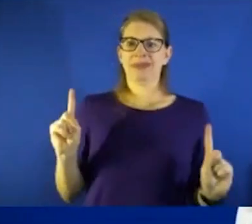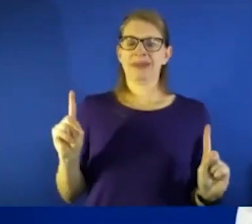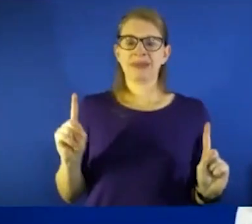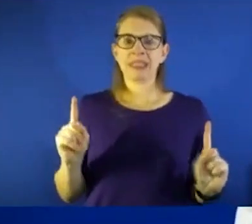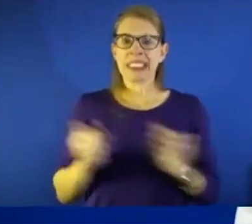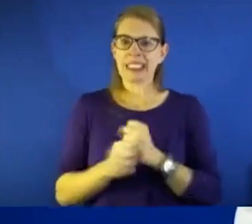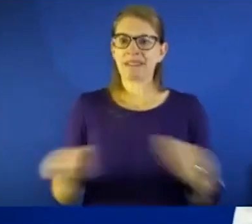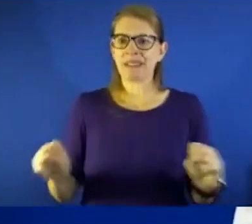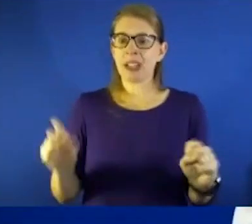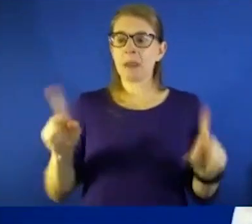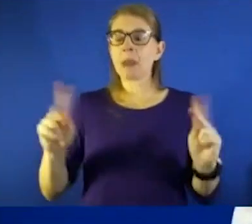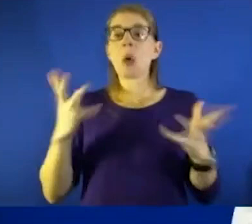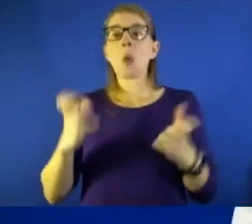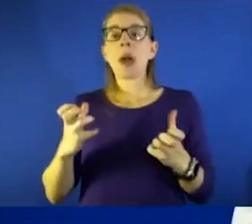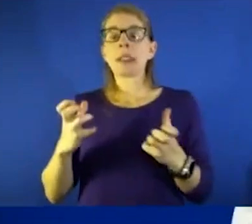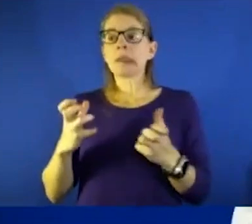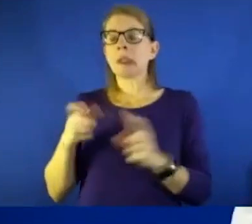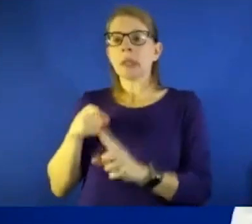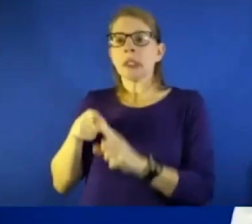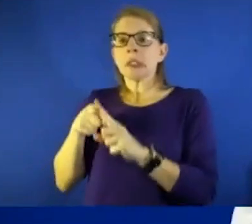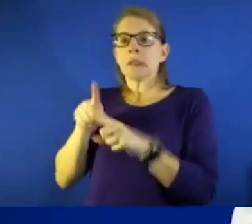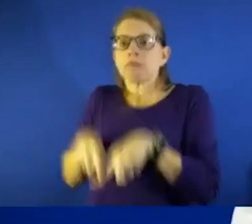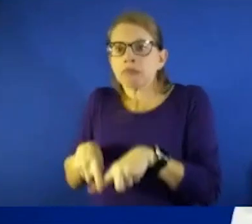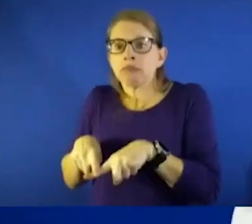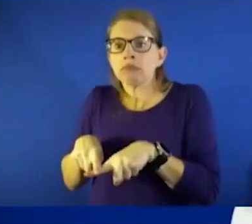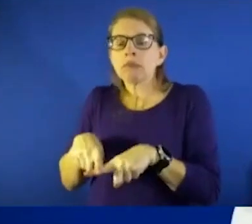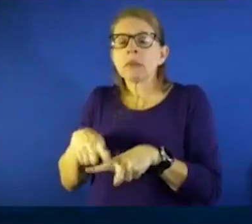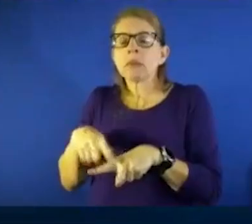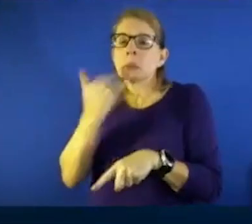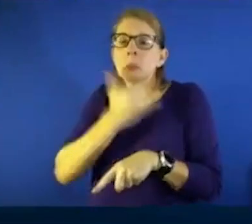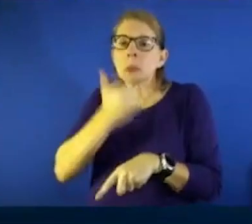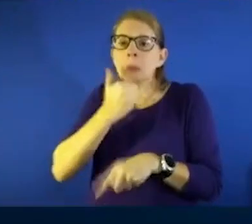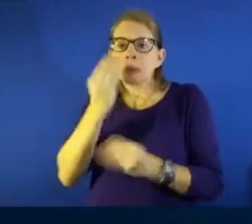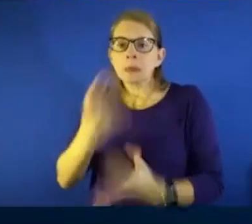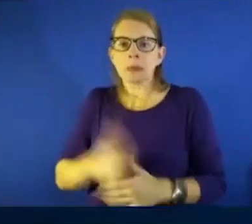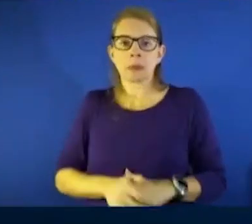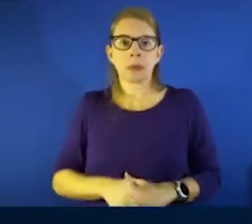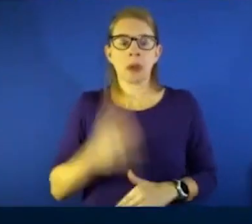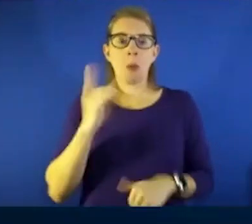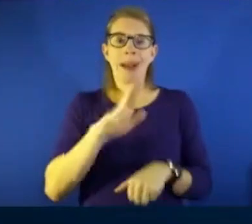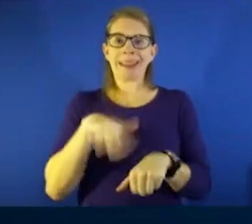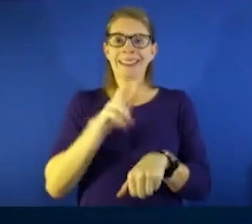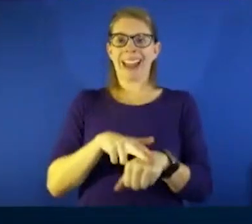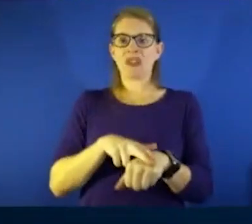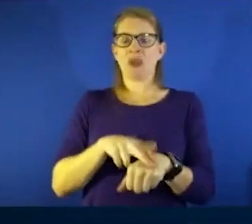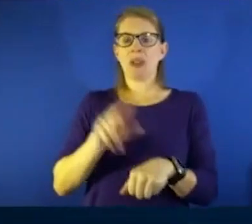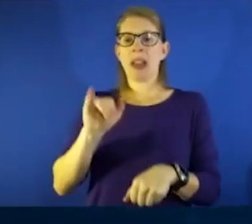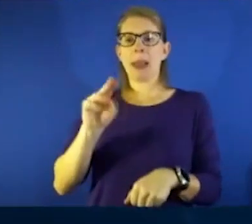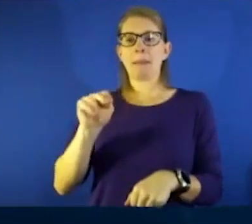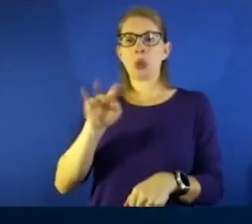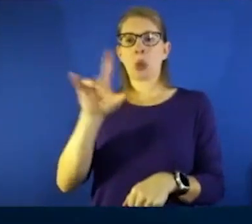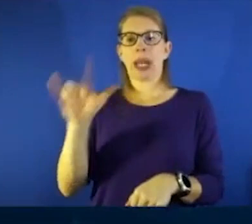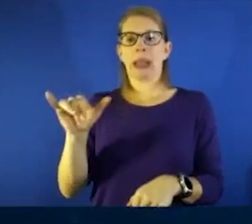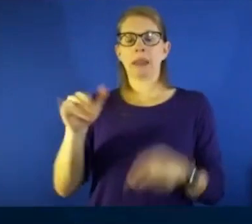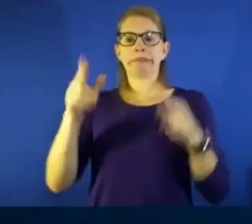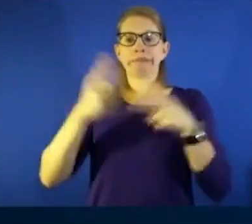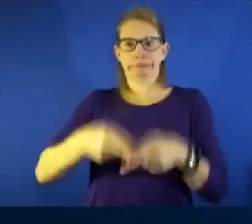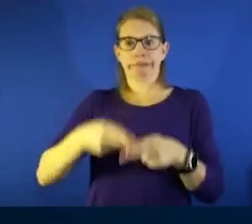to cling to false information. Why isn't natural immunity being considered as immunity?